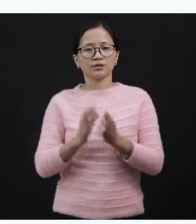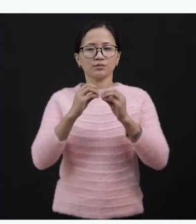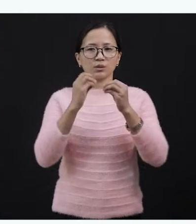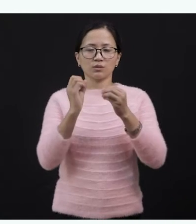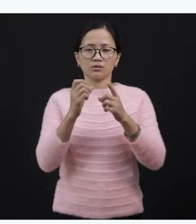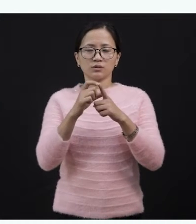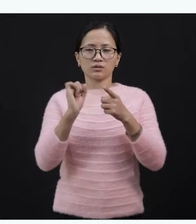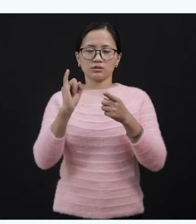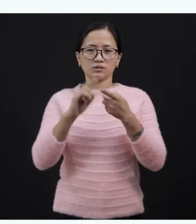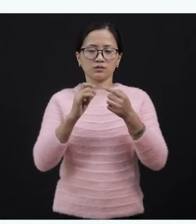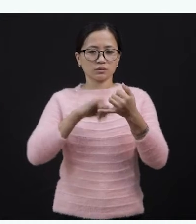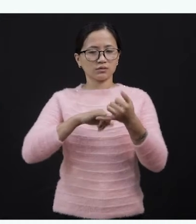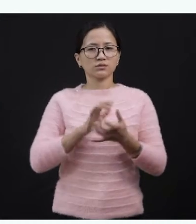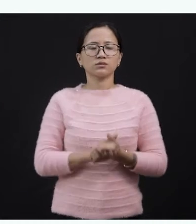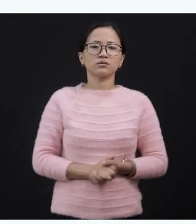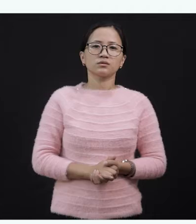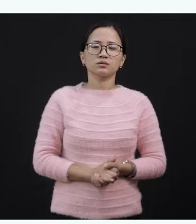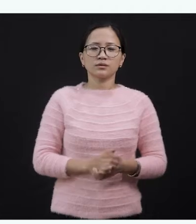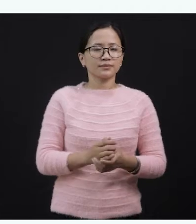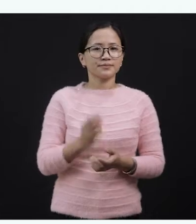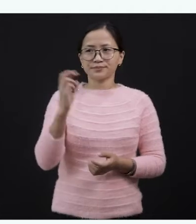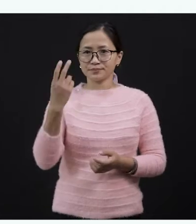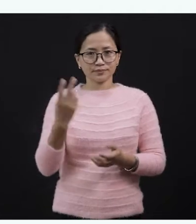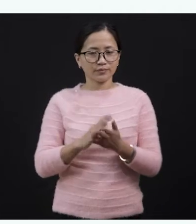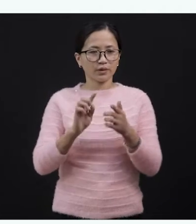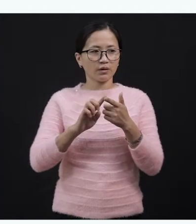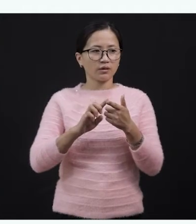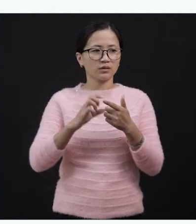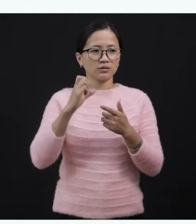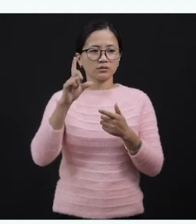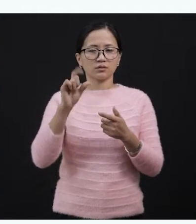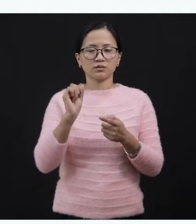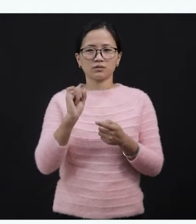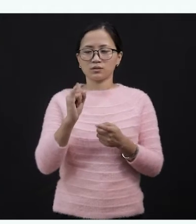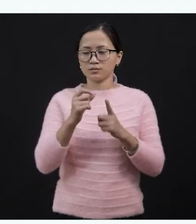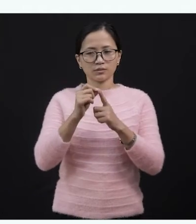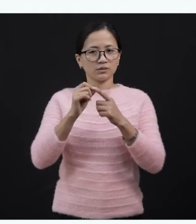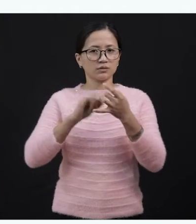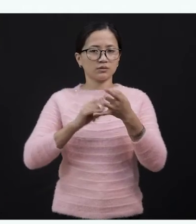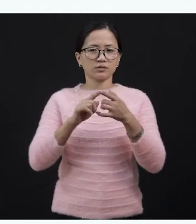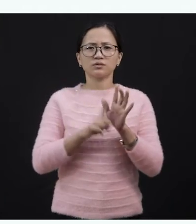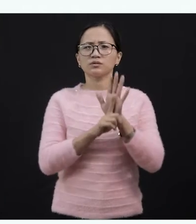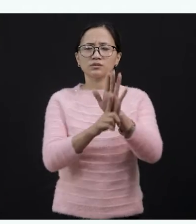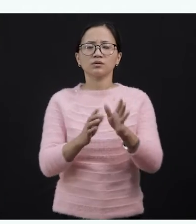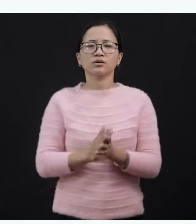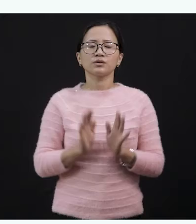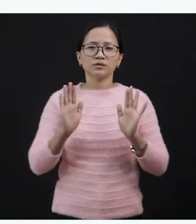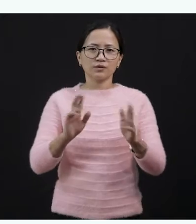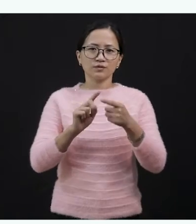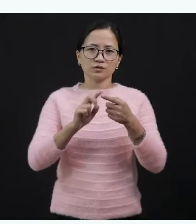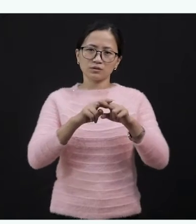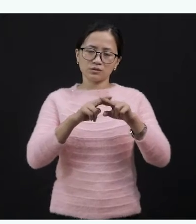right? So these are the two eclipses which shows or which have